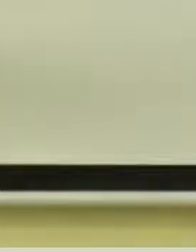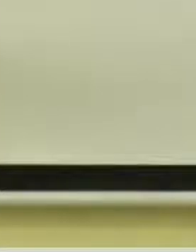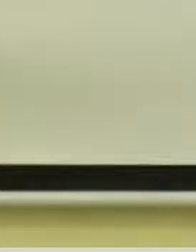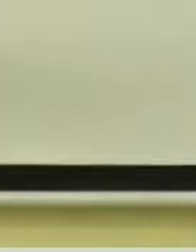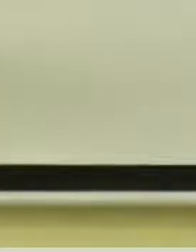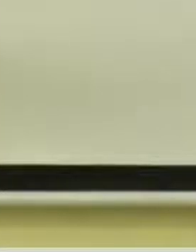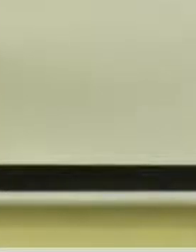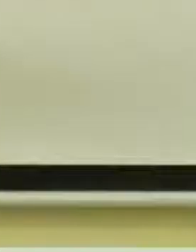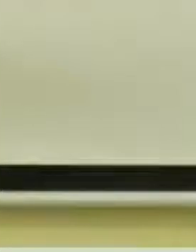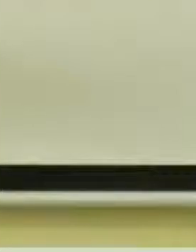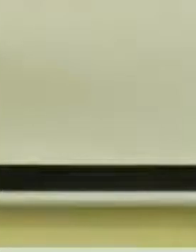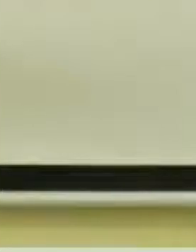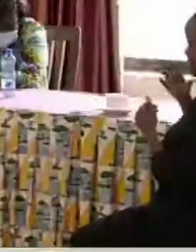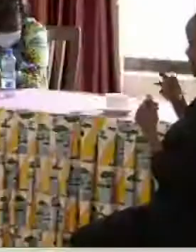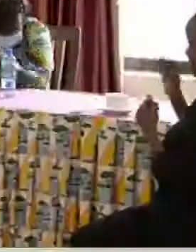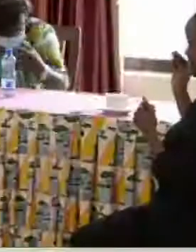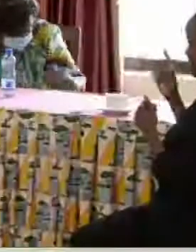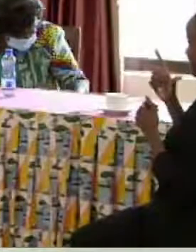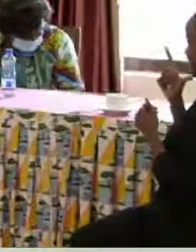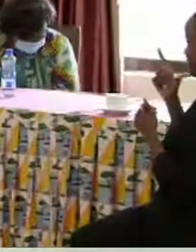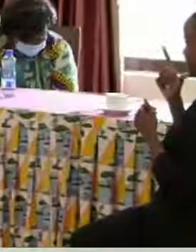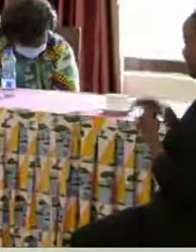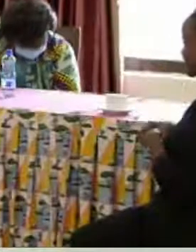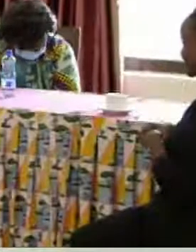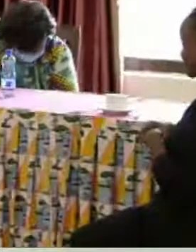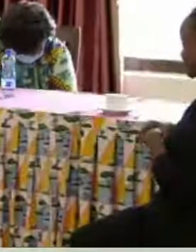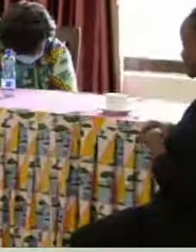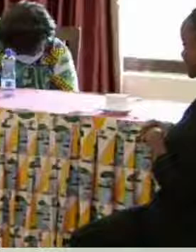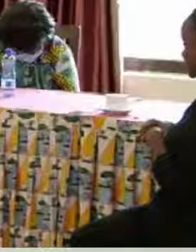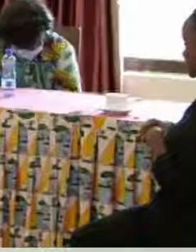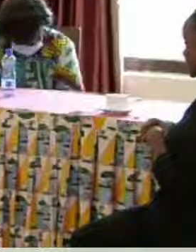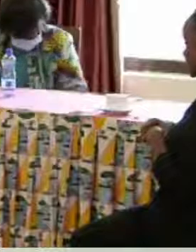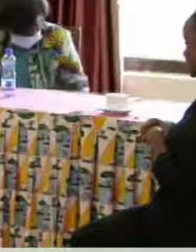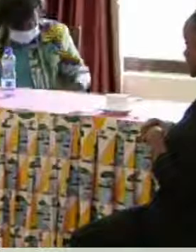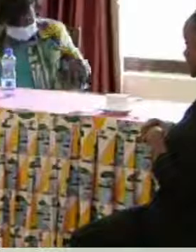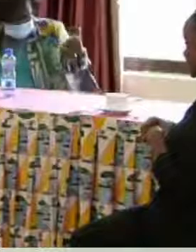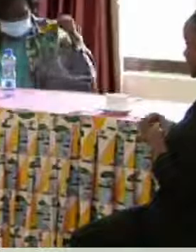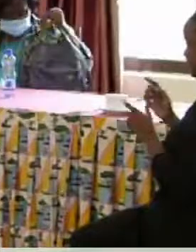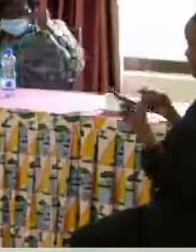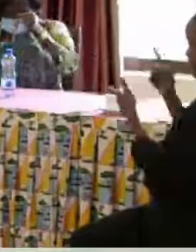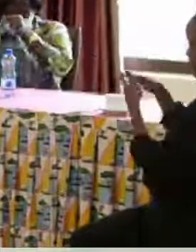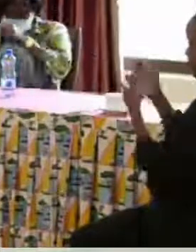ayes have it. Kindly let's go for lunch. Then we come back.